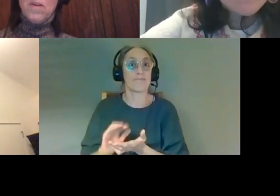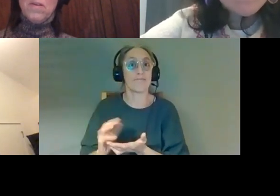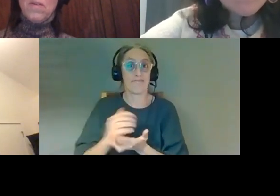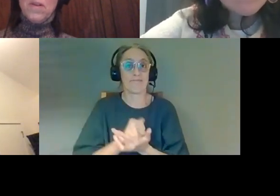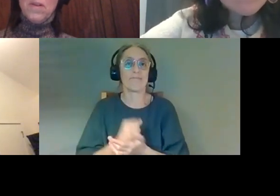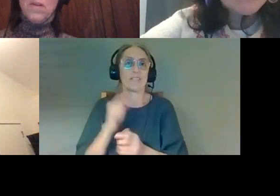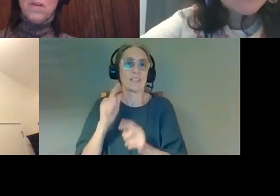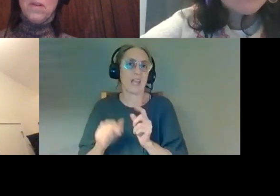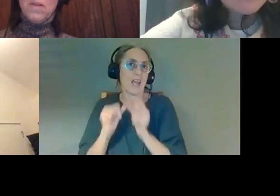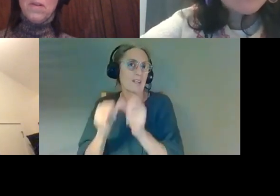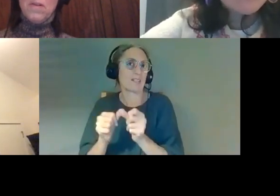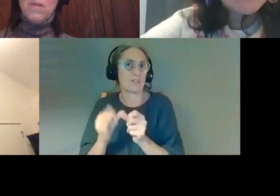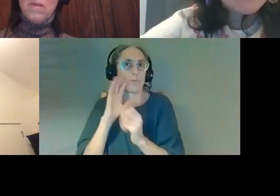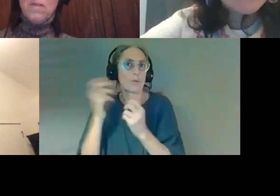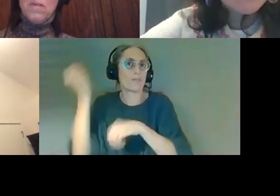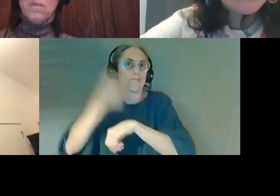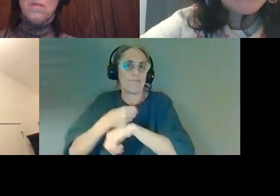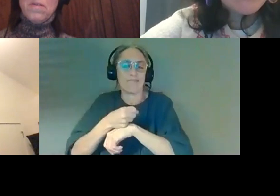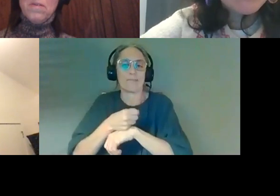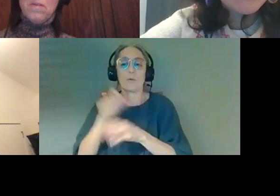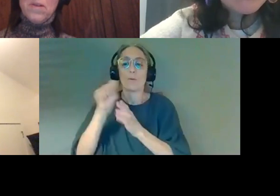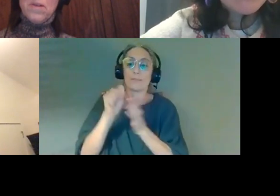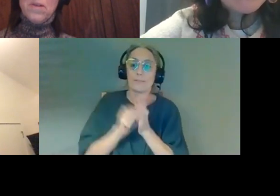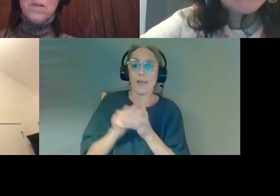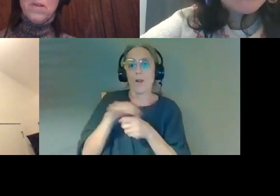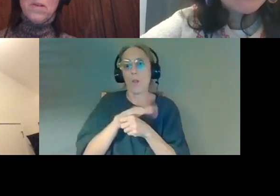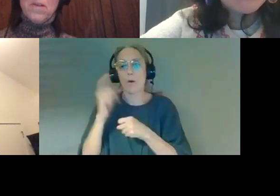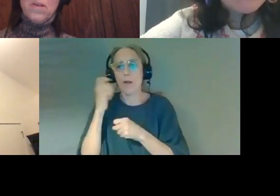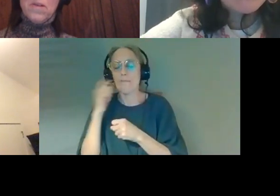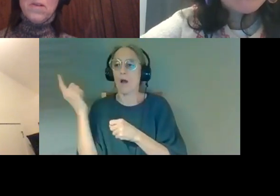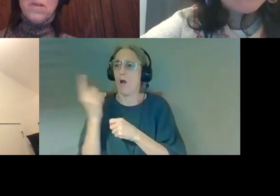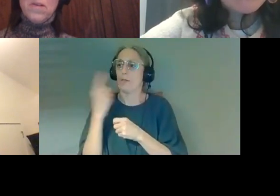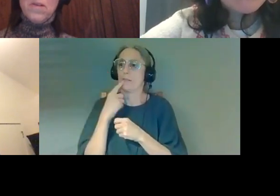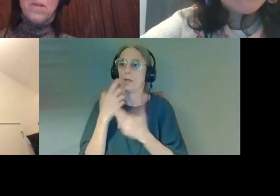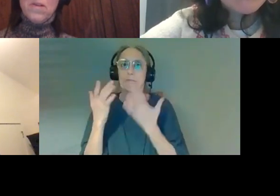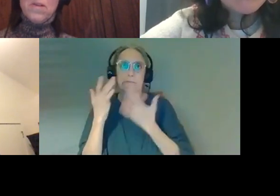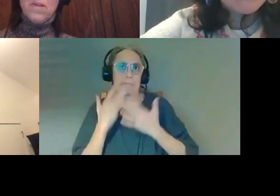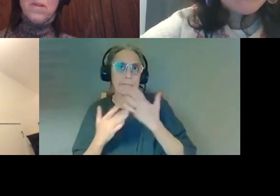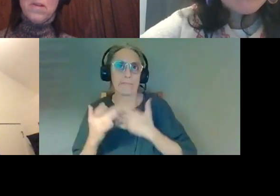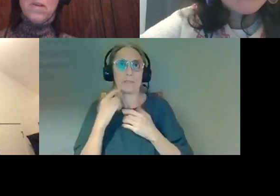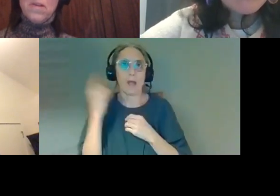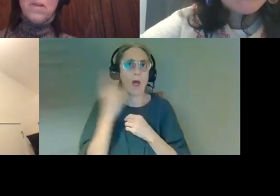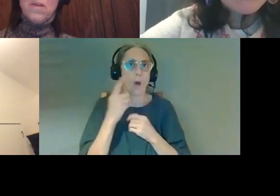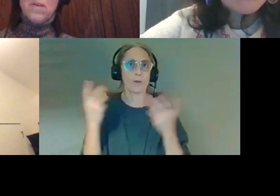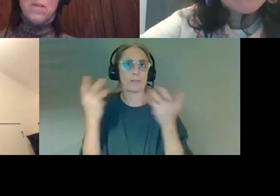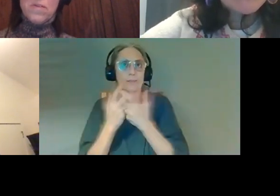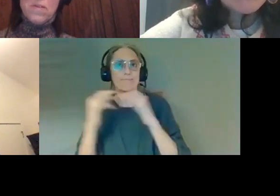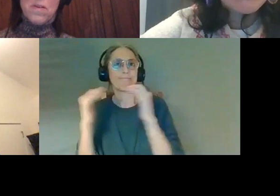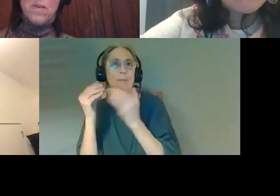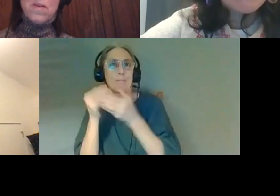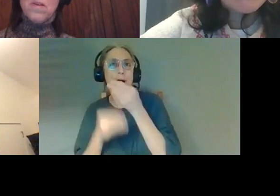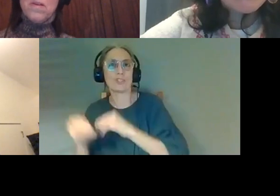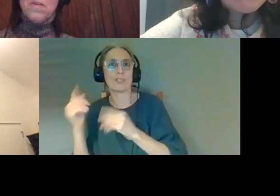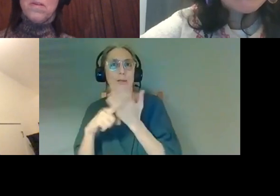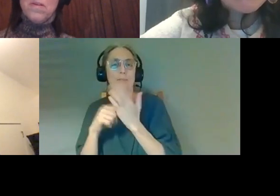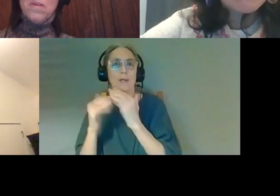think they've said they don't always meet their budget, right? Or their required revenue. So to me, the issue is